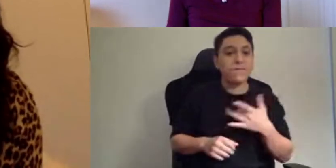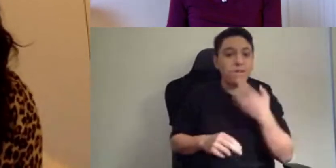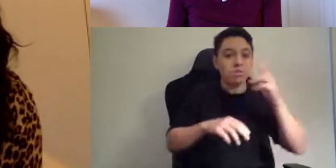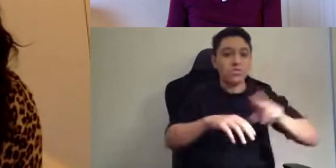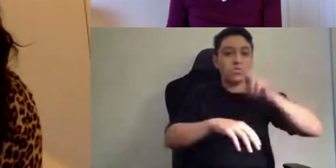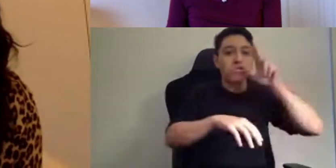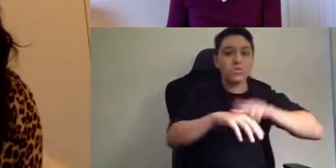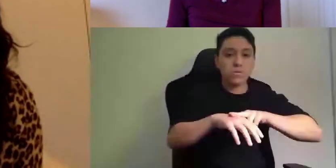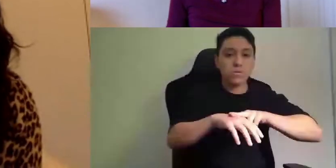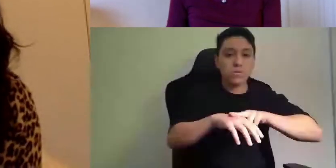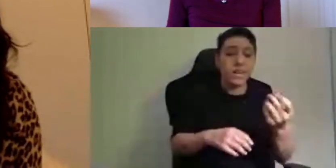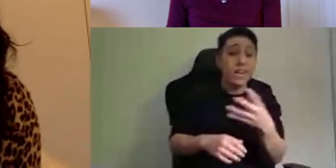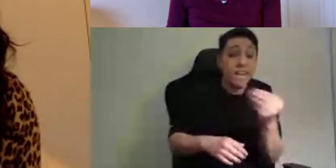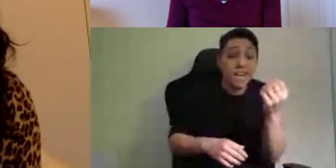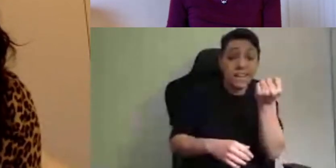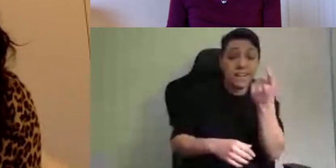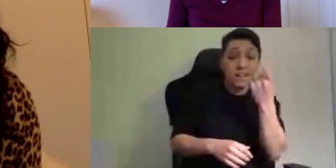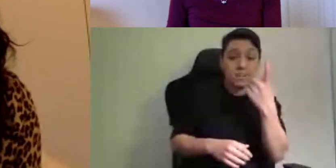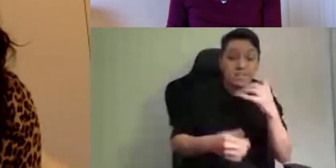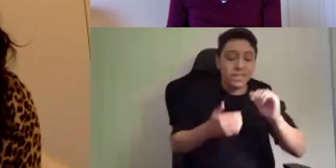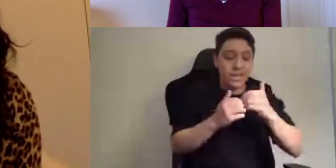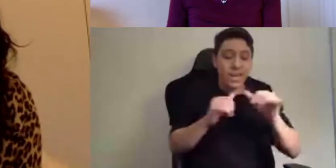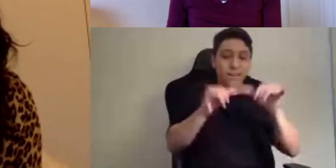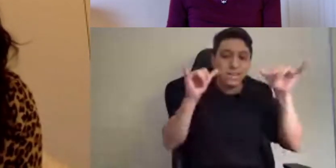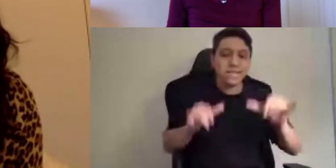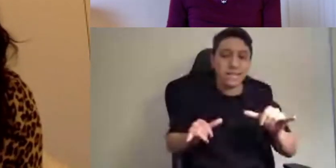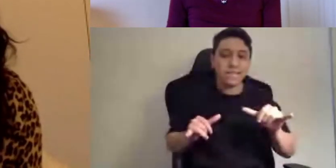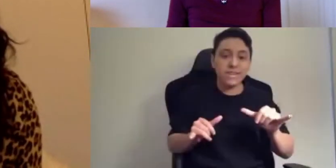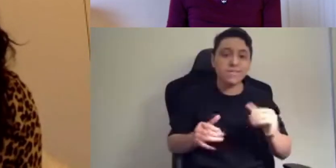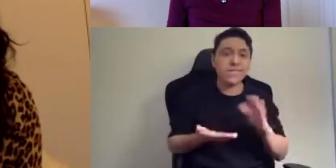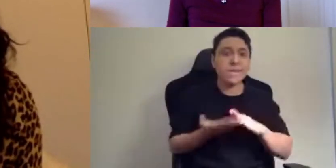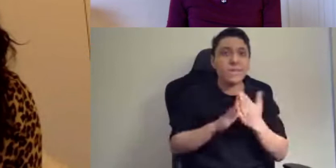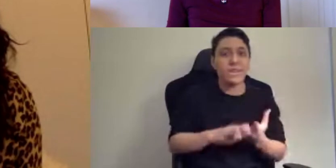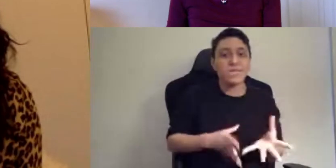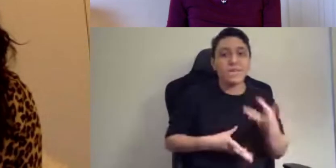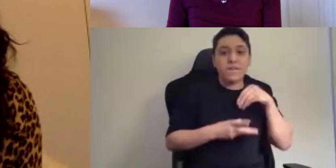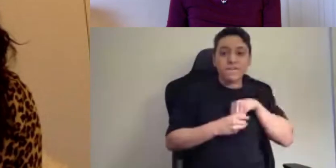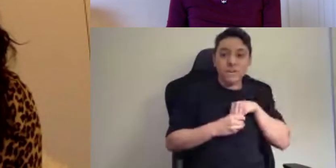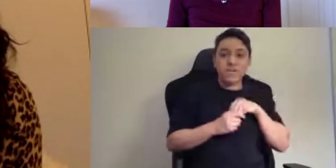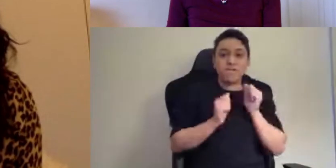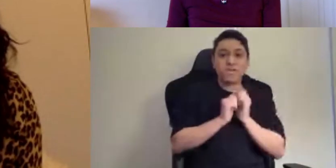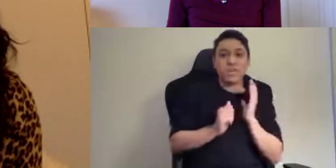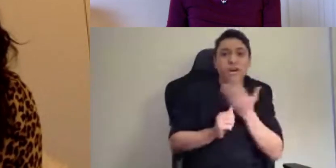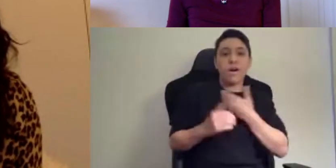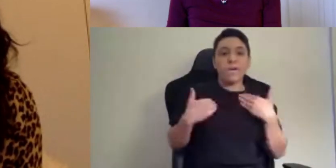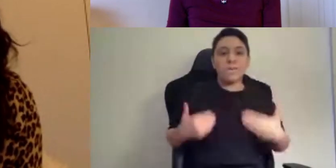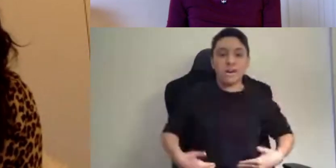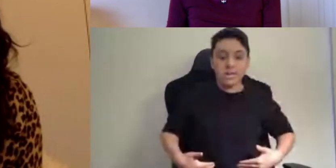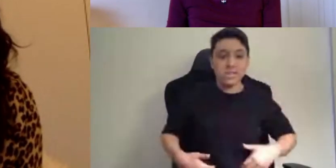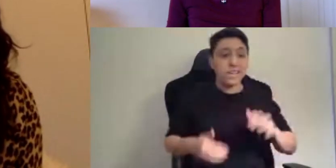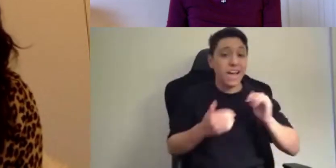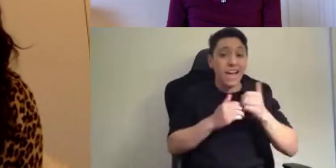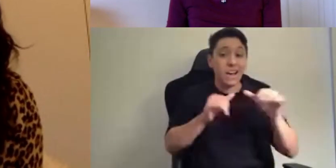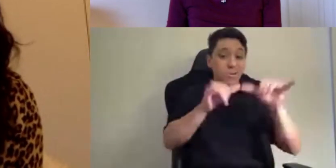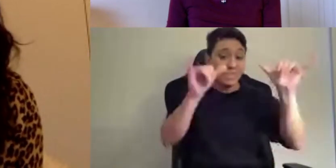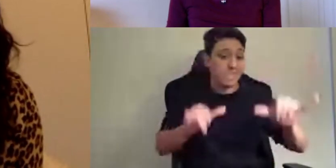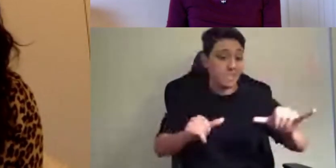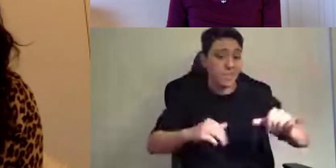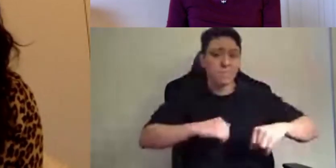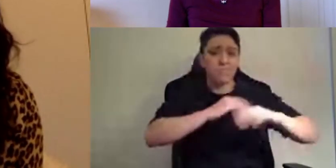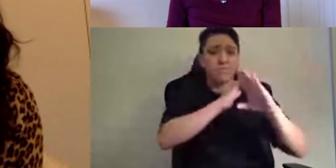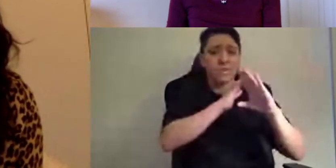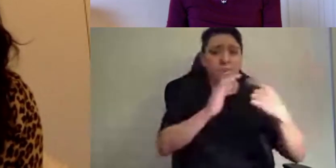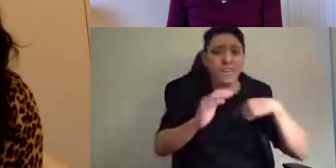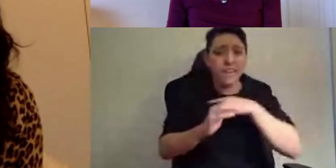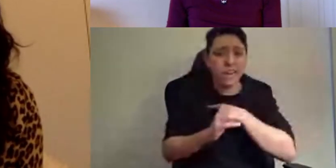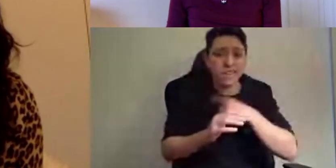systems come to be internalized into our bodies and how systems prevent us from showing up in